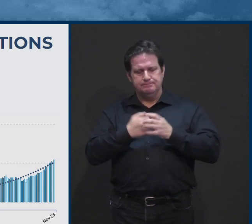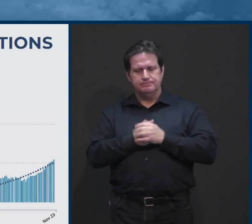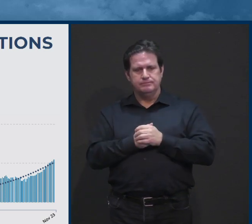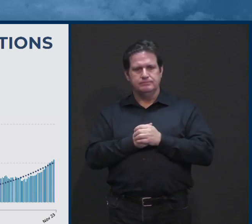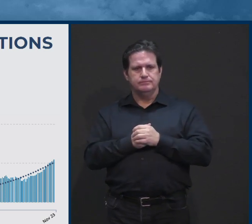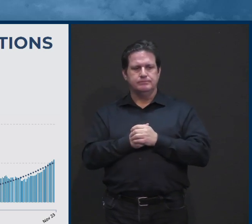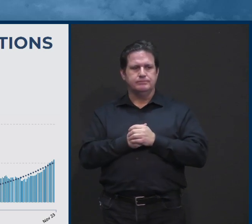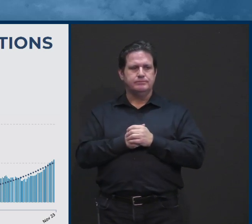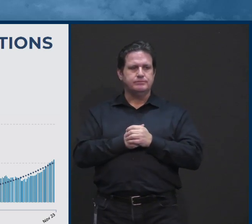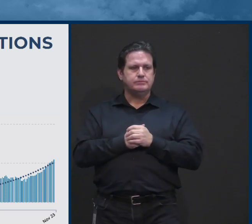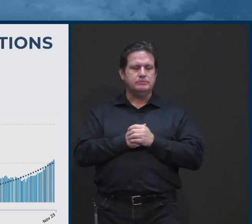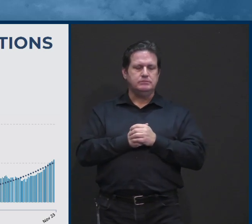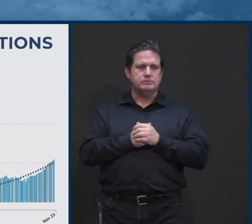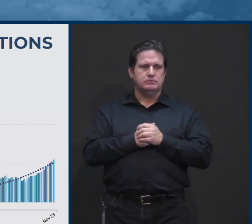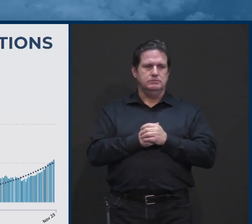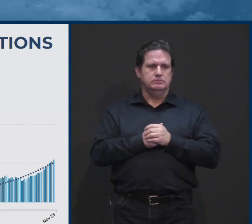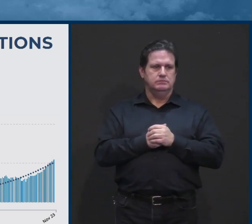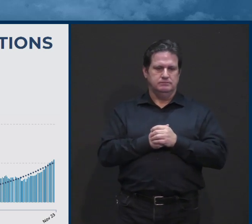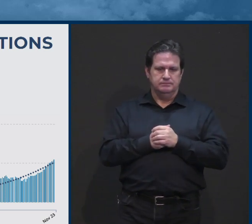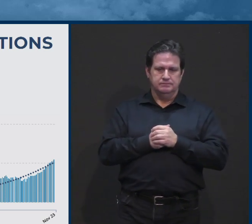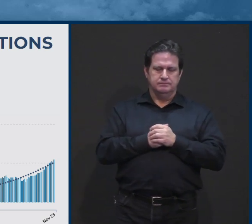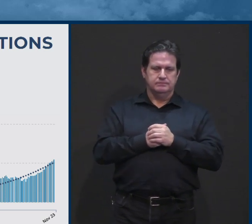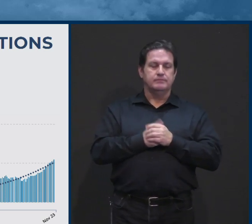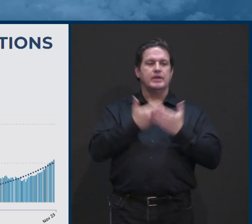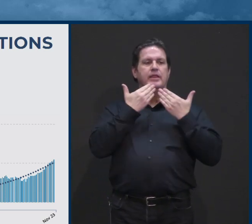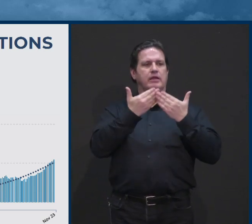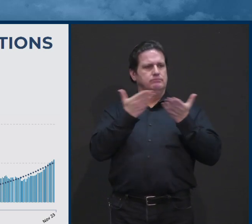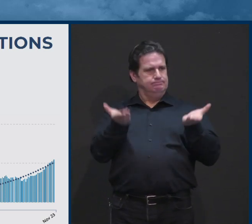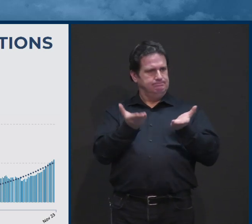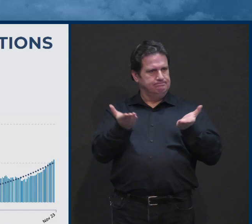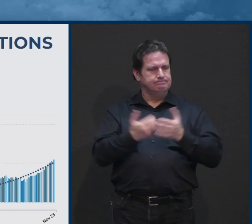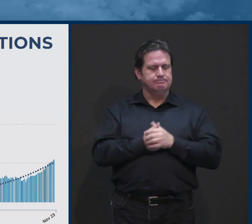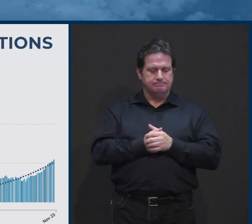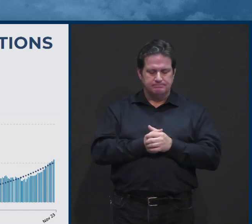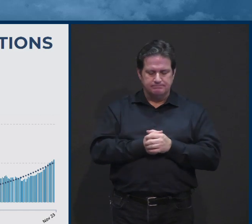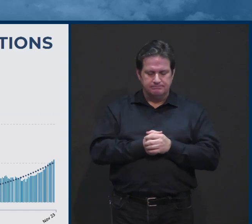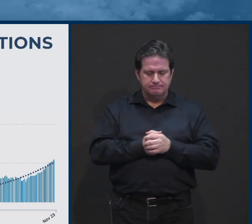any questions that you have. Thank you for being here.